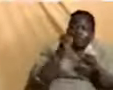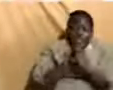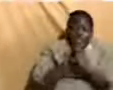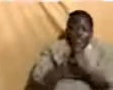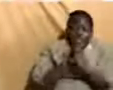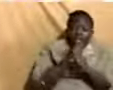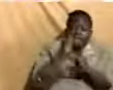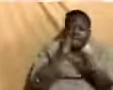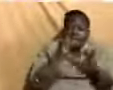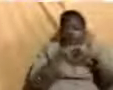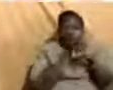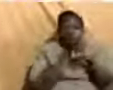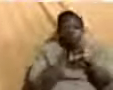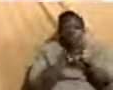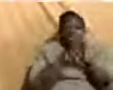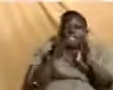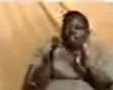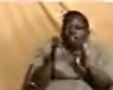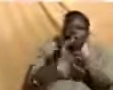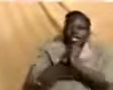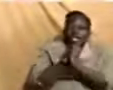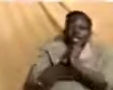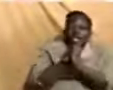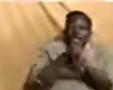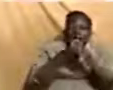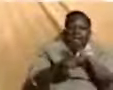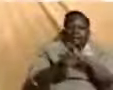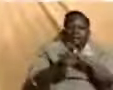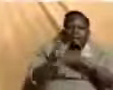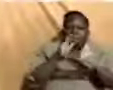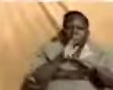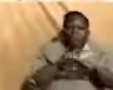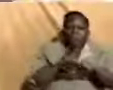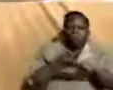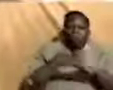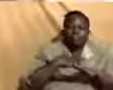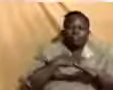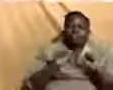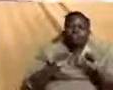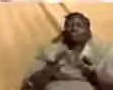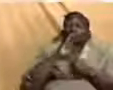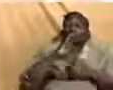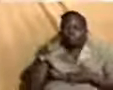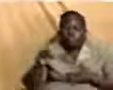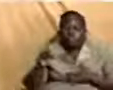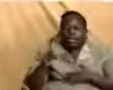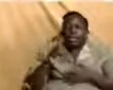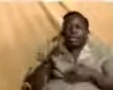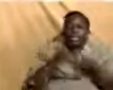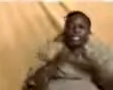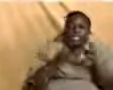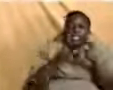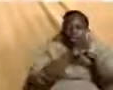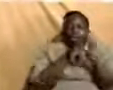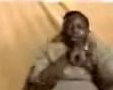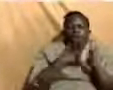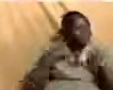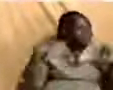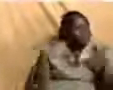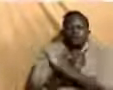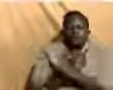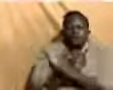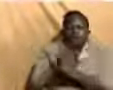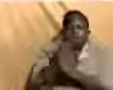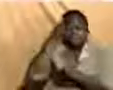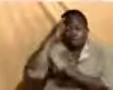unlawfully, if you act without good faith, you can be sued. I know the lower courts wouldn't do anything different to what you've said because they're